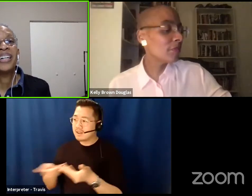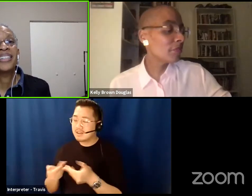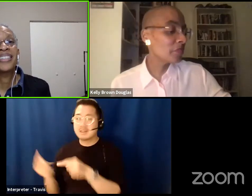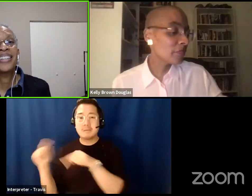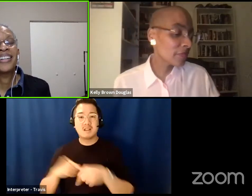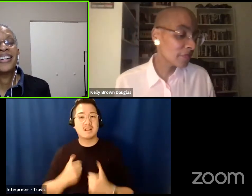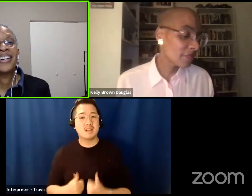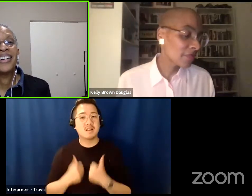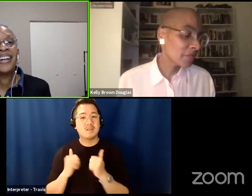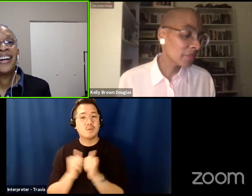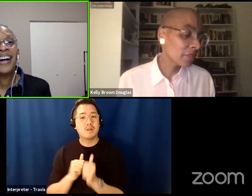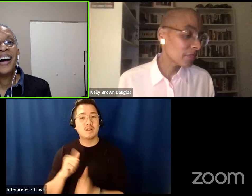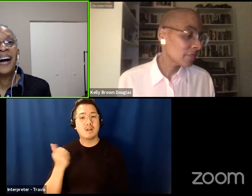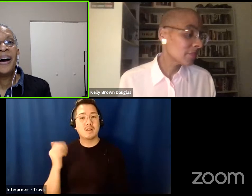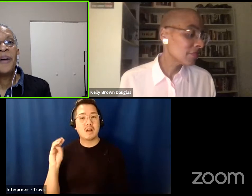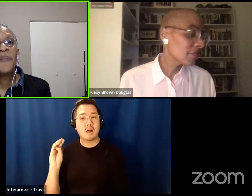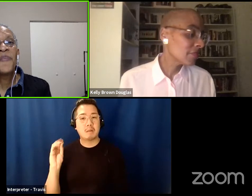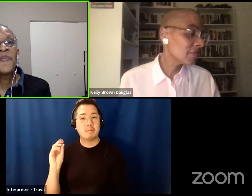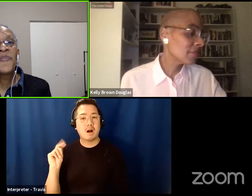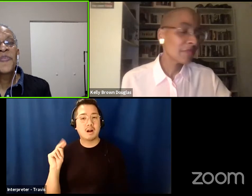other monks.